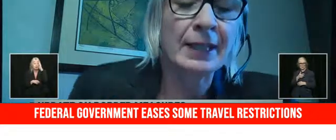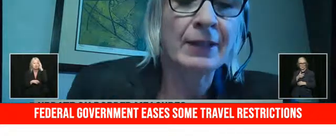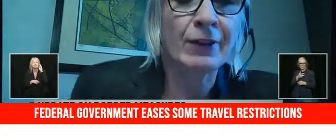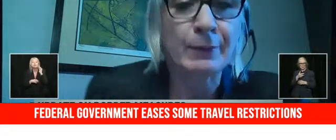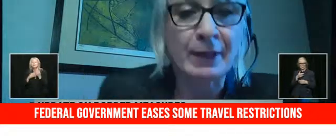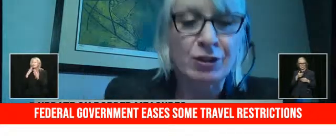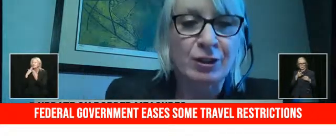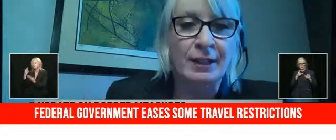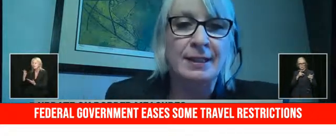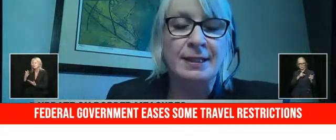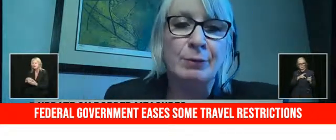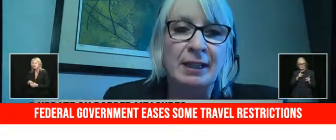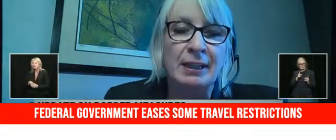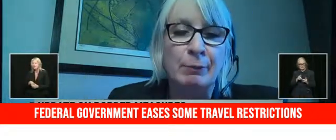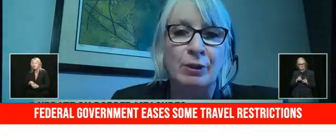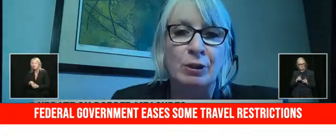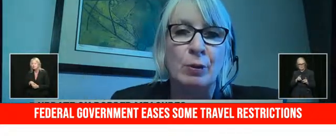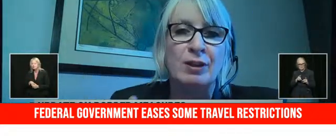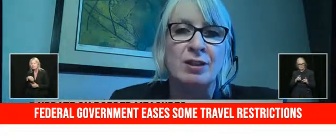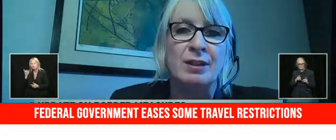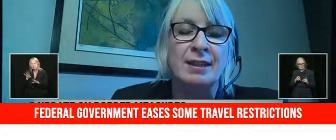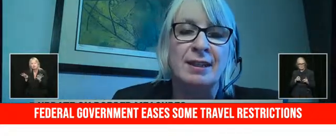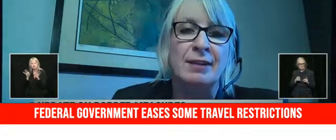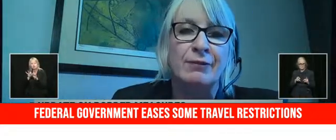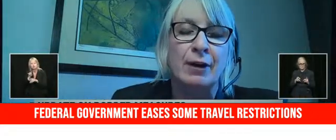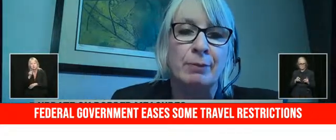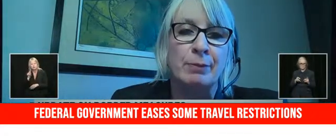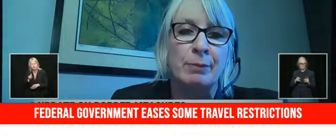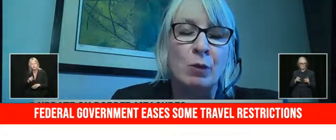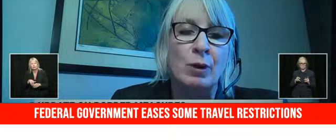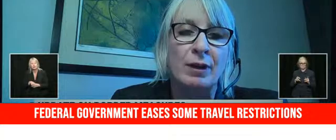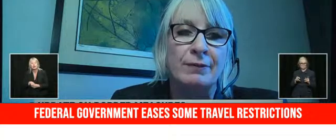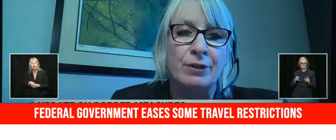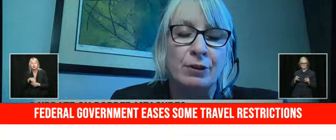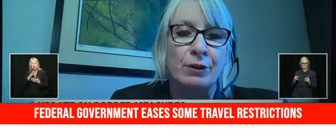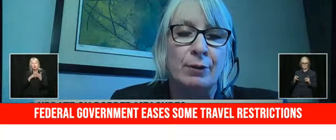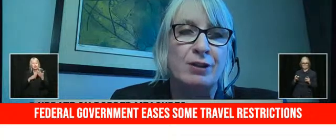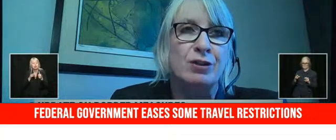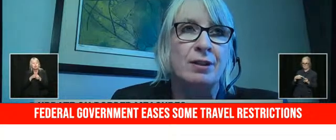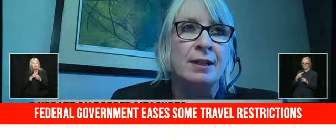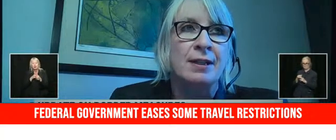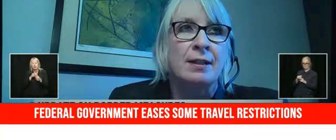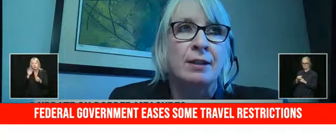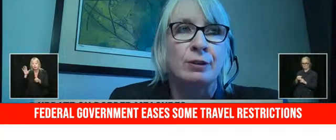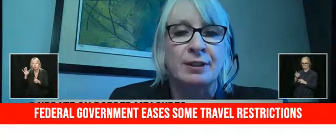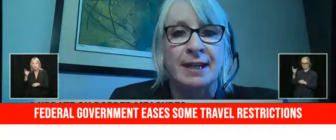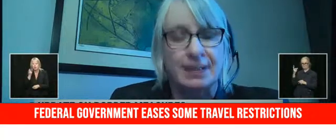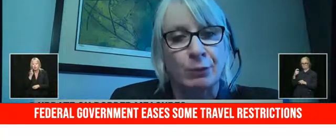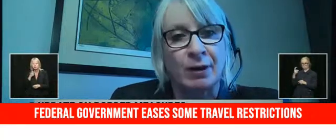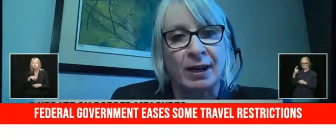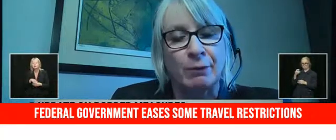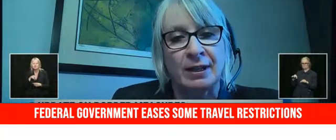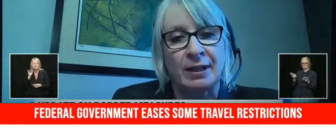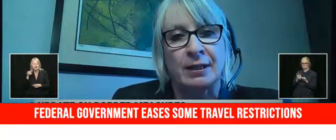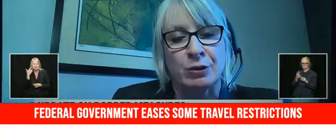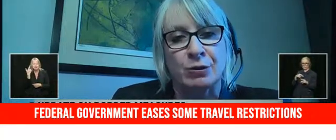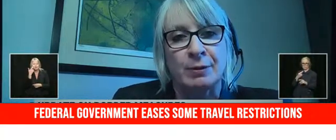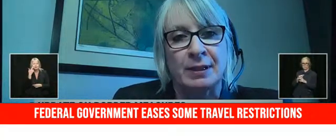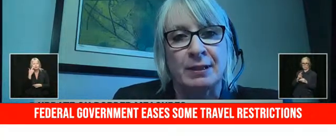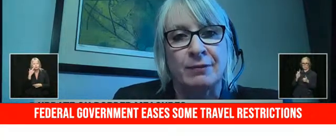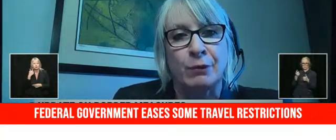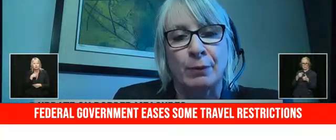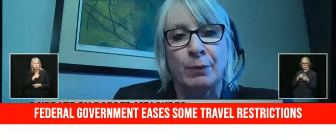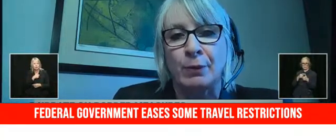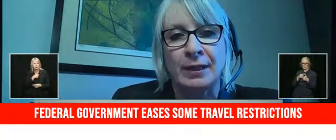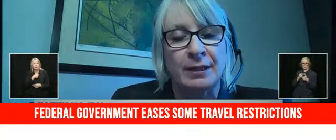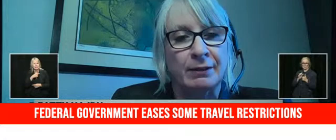Well, thank you very much, Glenn, and it's a really important question. And I think on part one of your question, look, that's why we